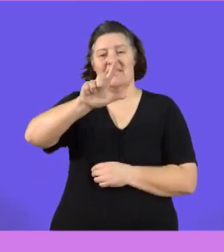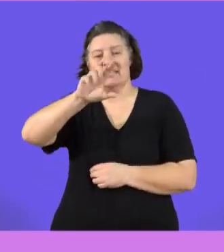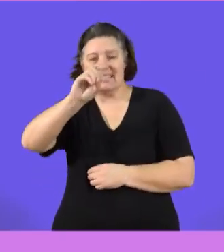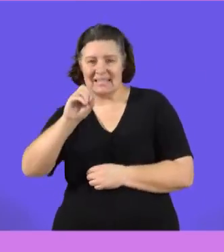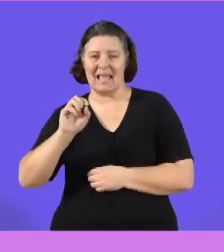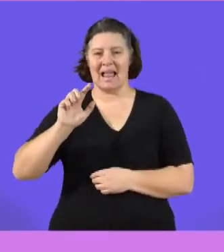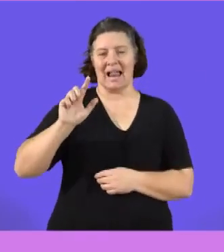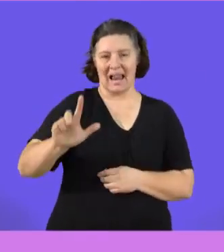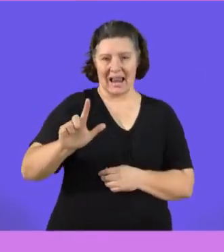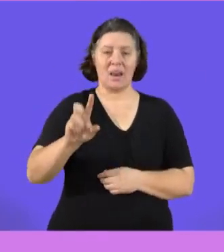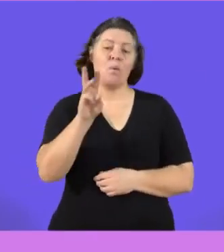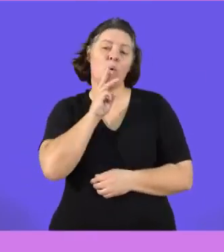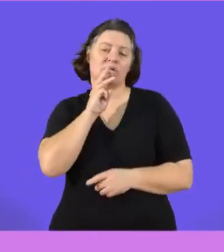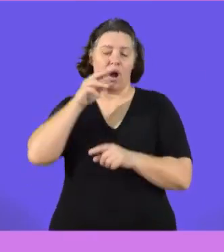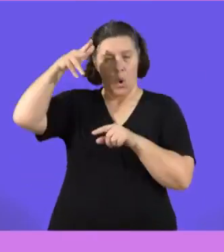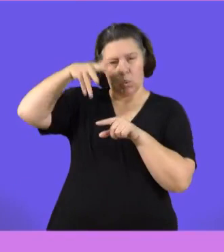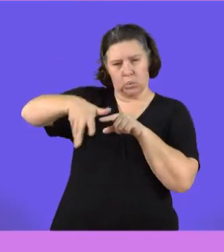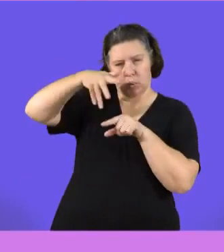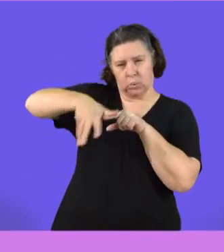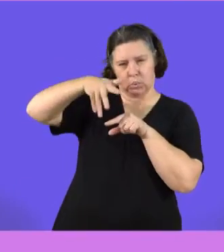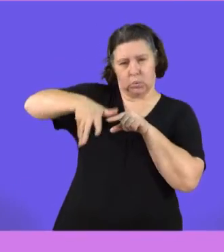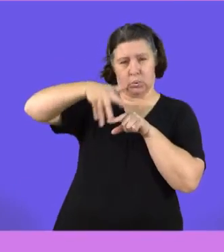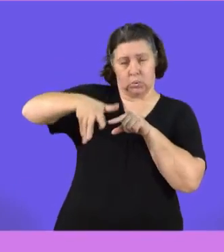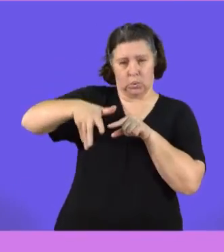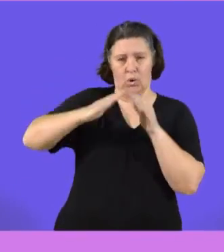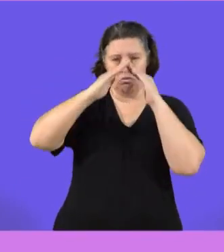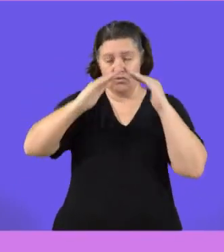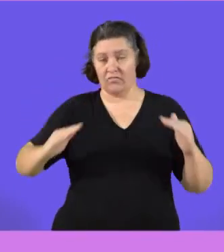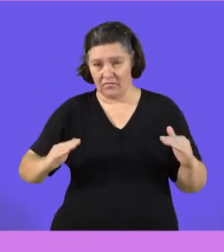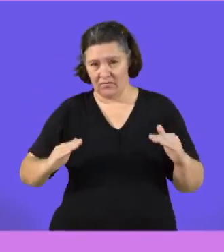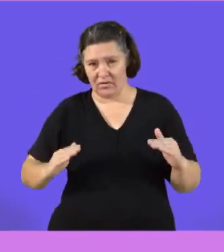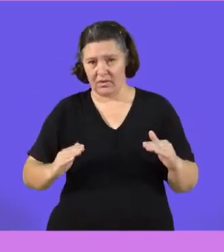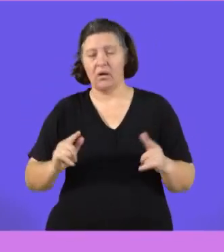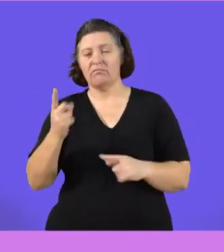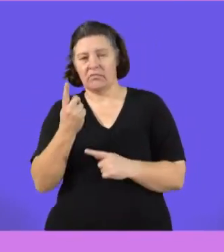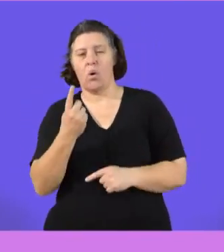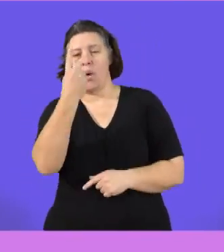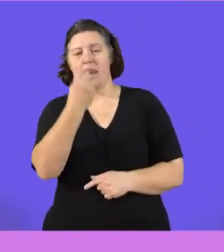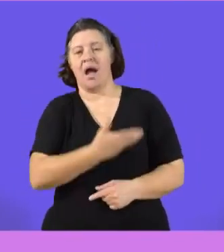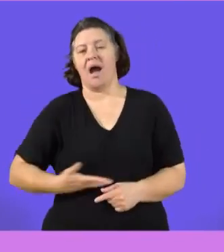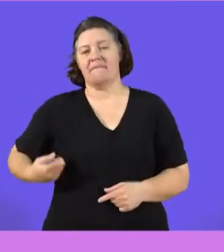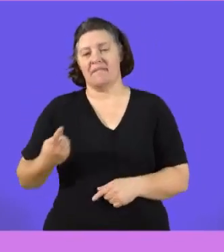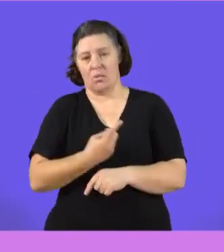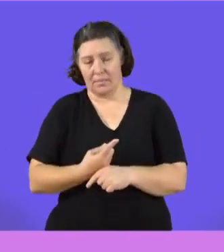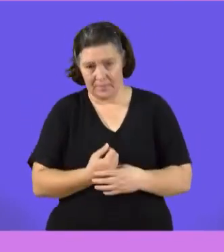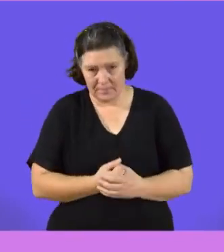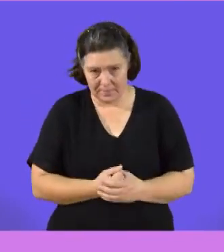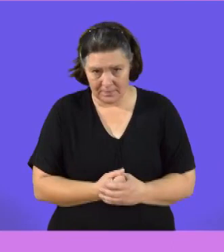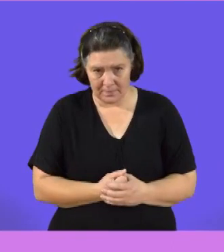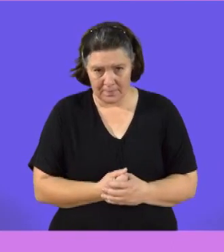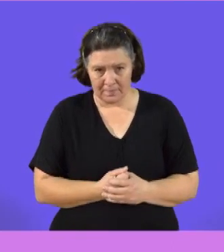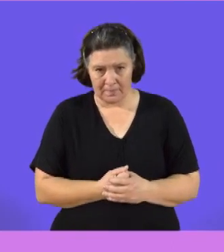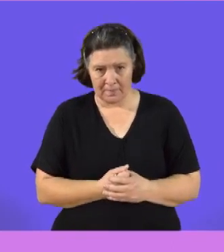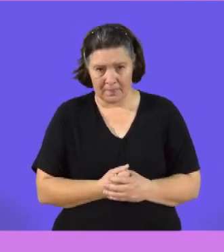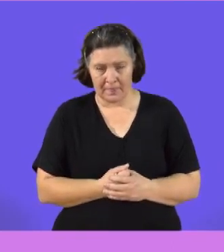270 liters of water that will run down his roof in a scope of 1 hour and a half. And